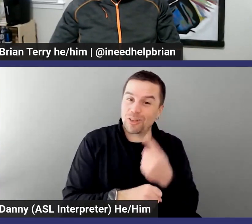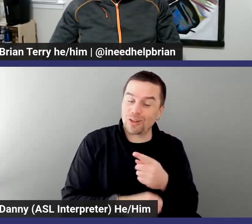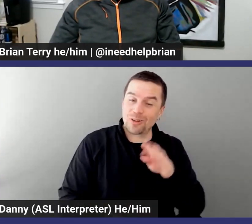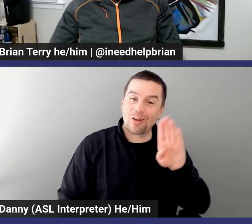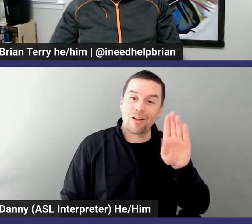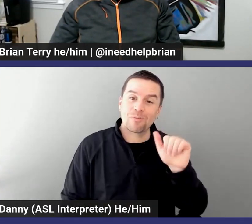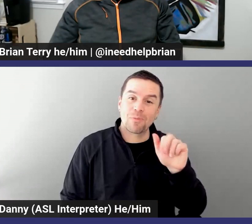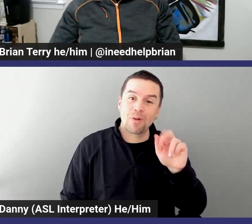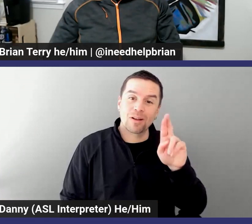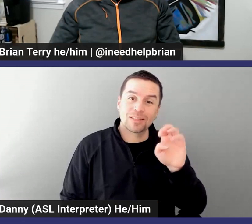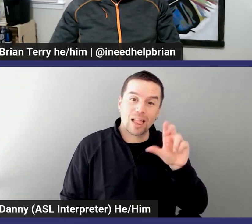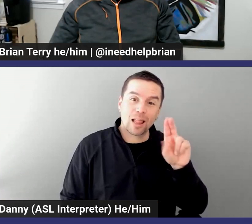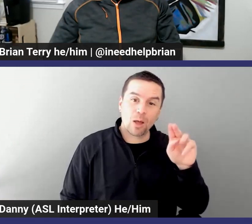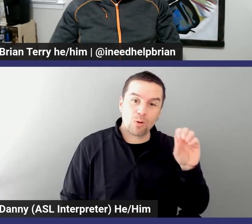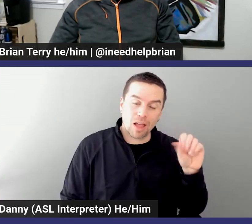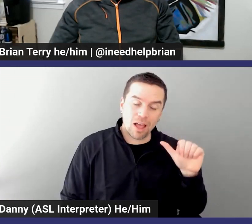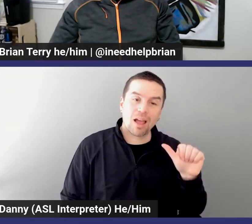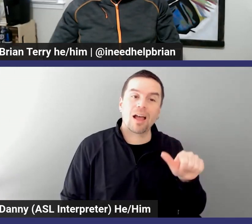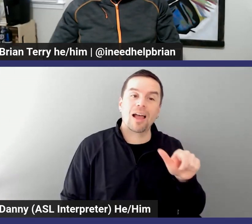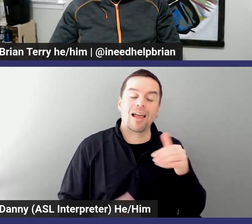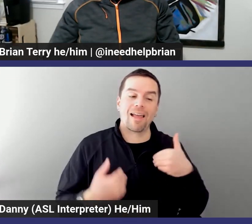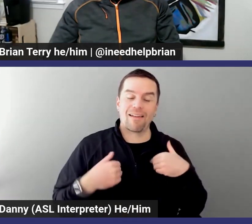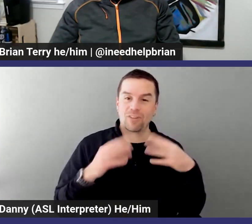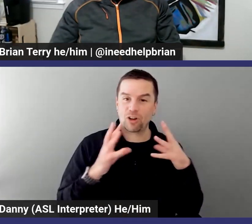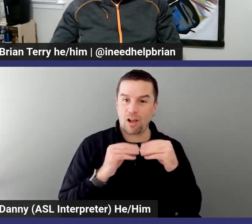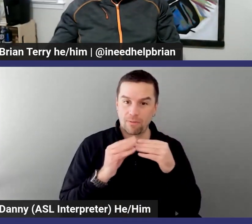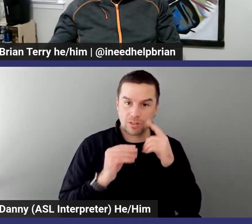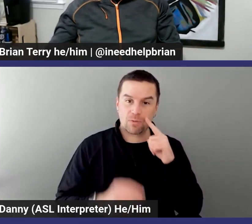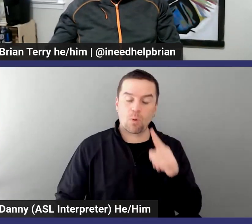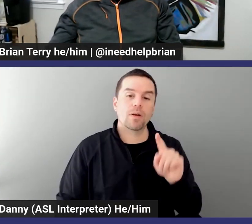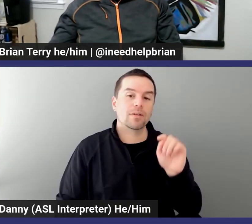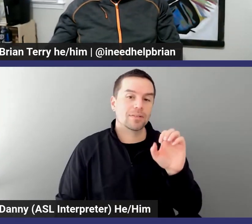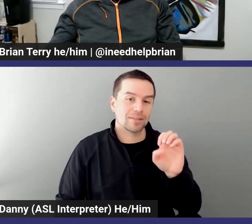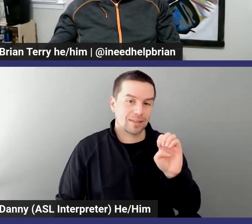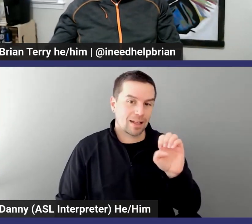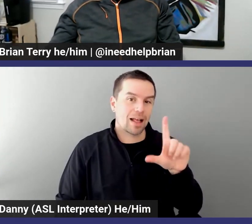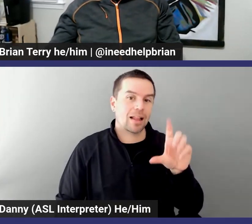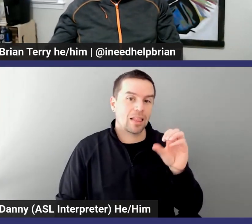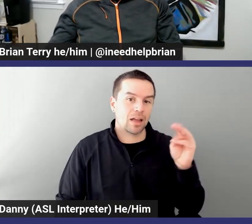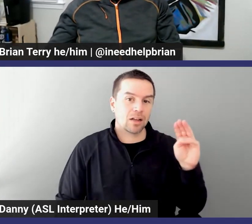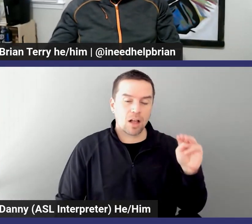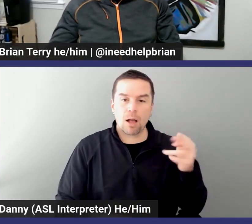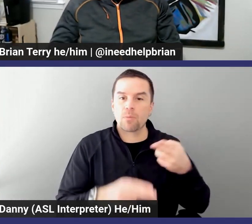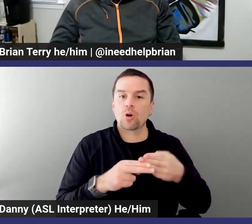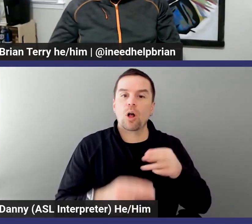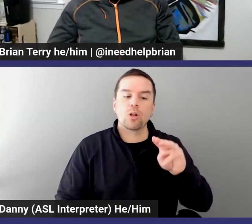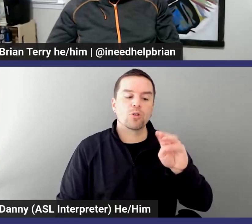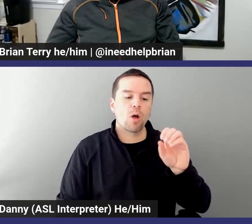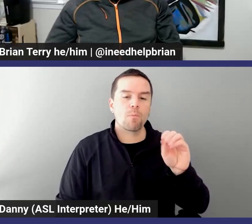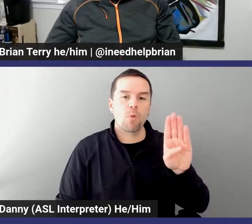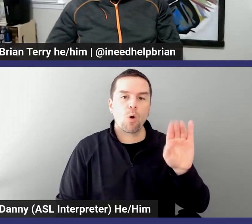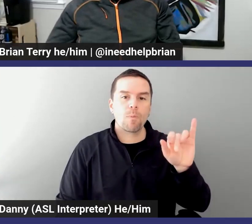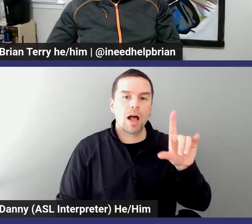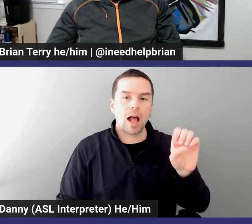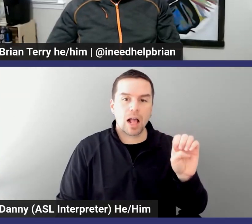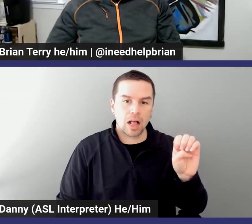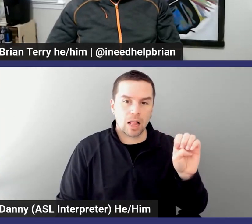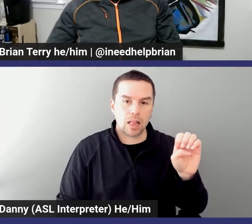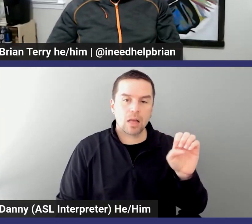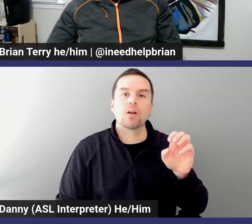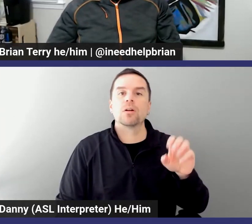the largest conference for telecom in the telecom world, which is called Mobile World Congress. So Mobile World